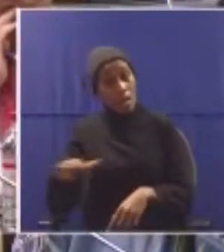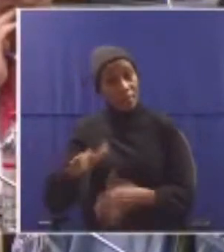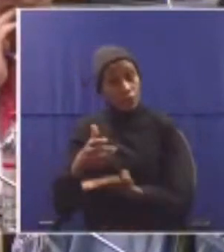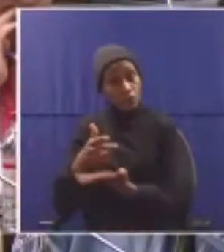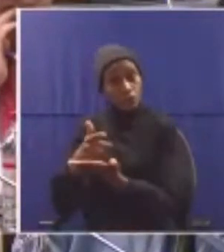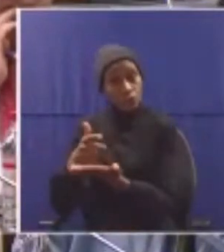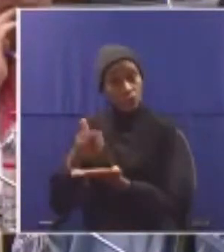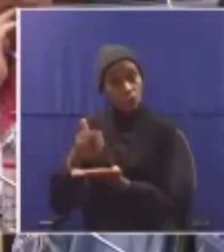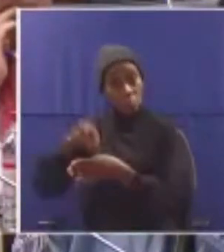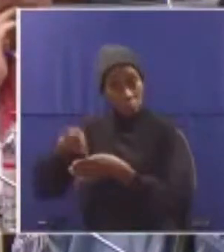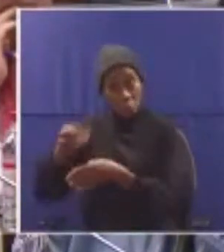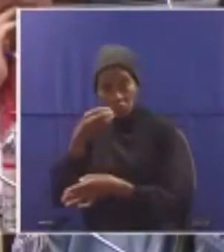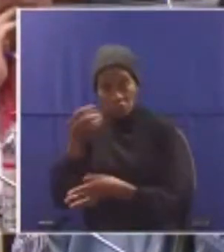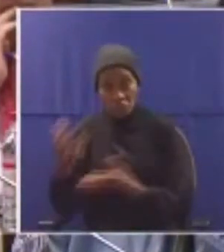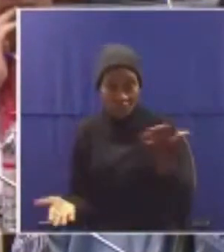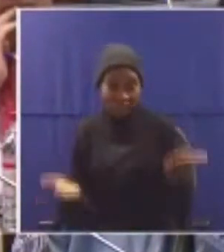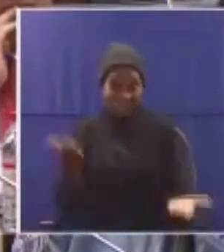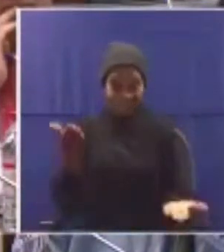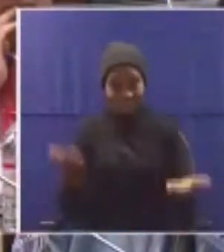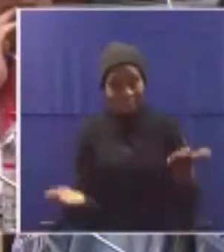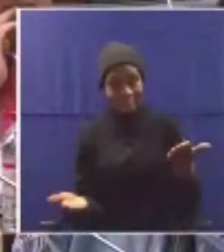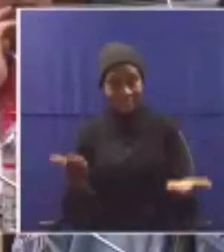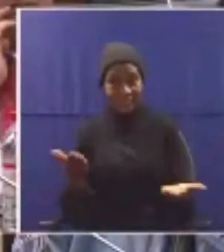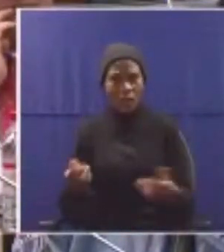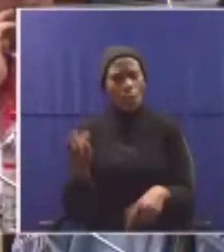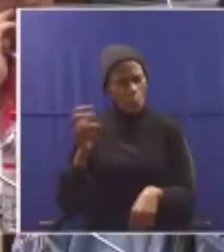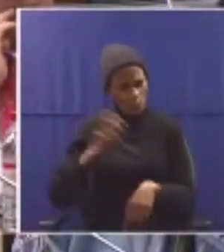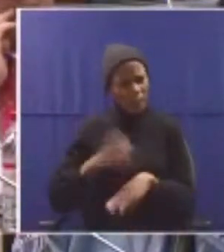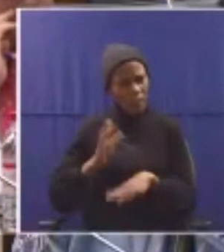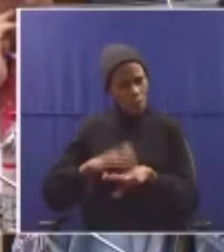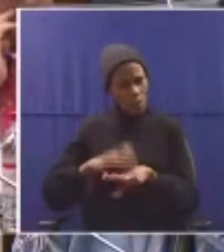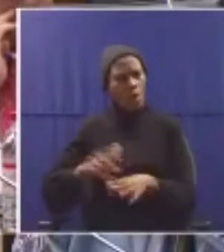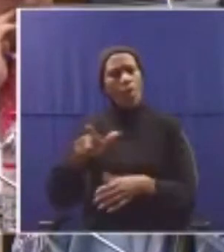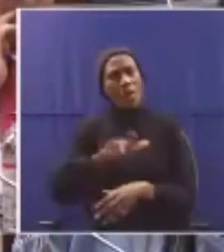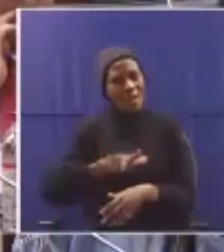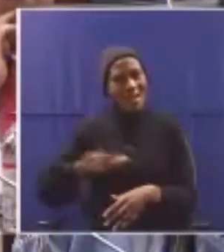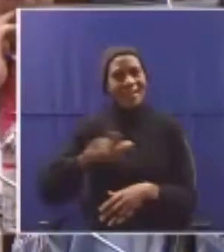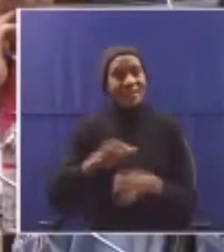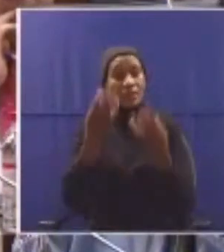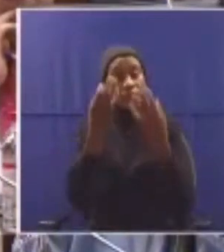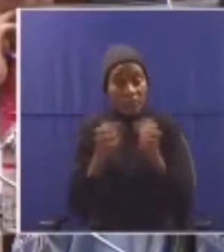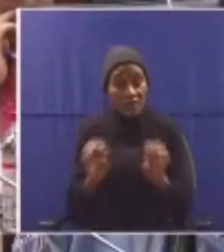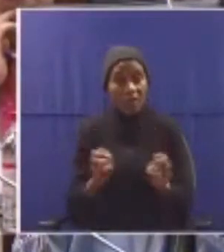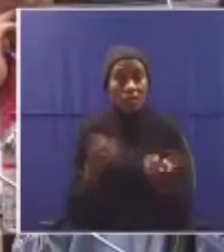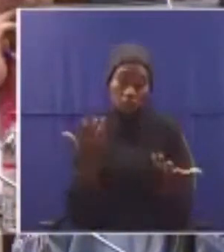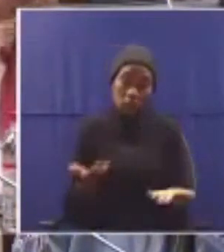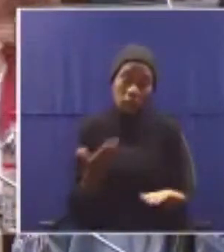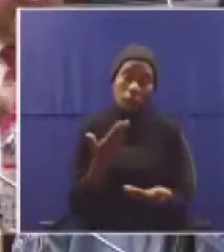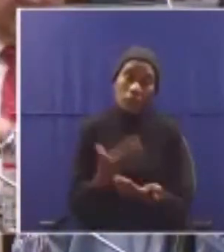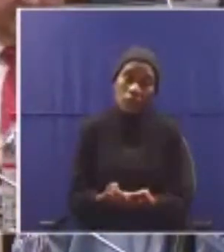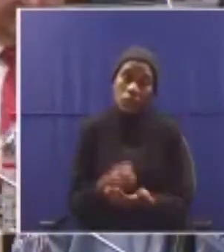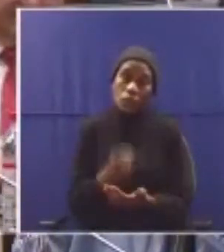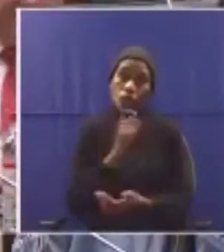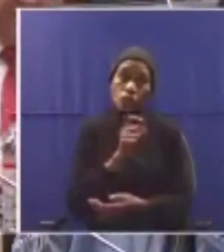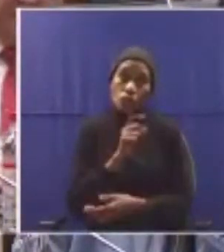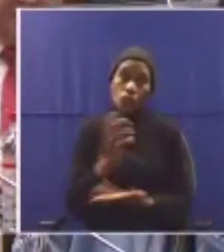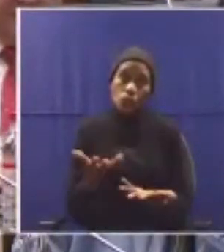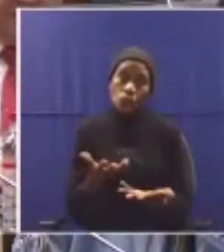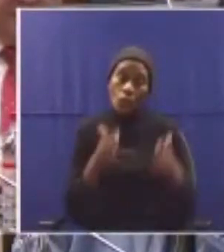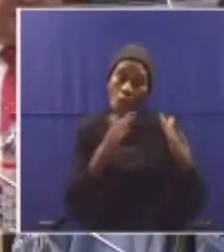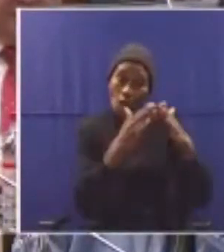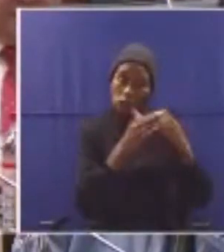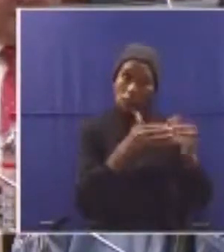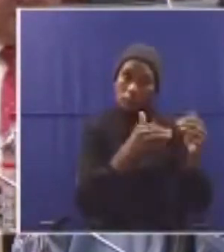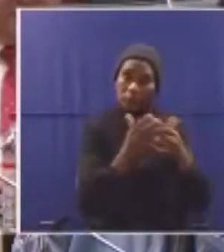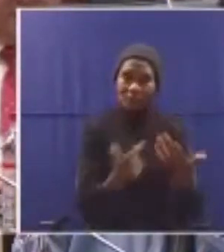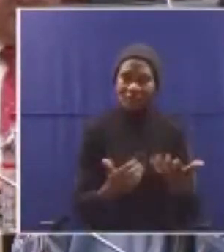rather urban housing, but that we have a shortage of land available for that, or that is actually utilized for that, and